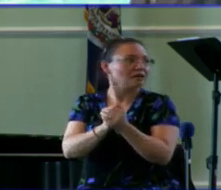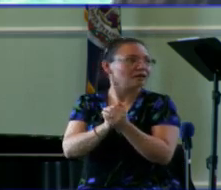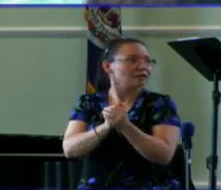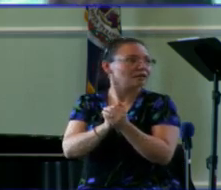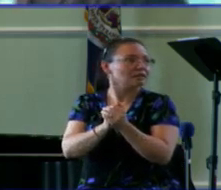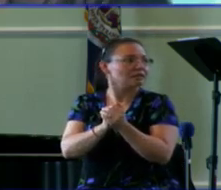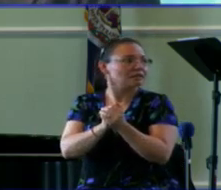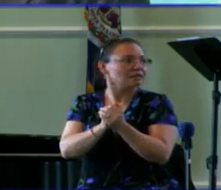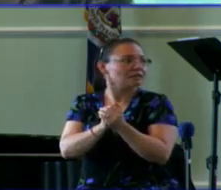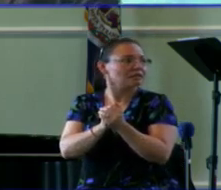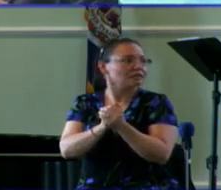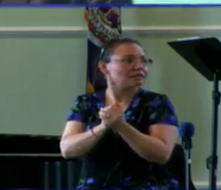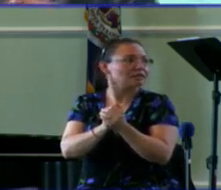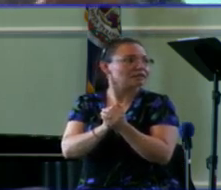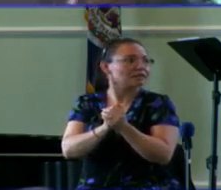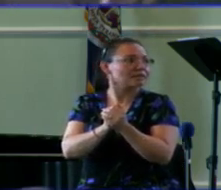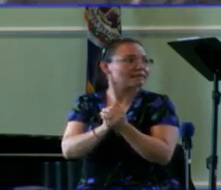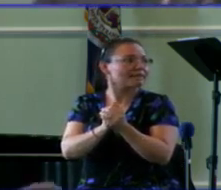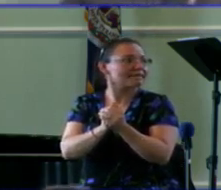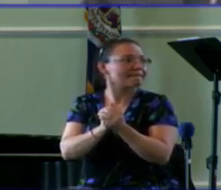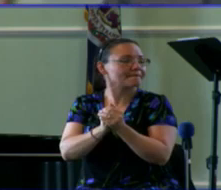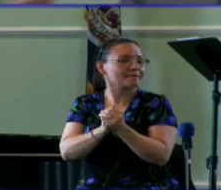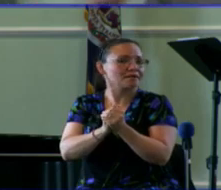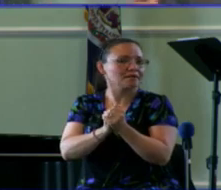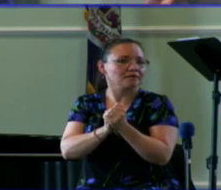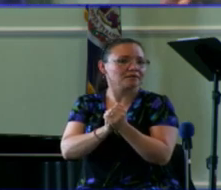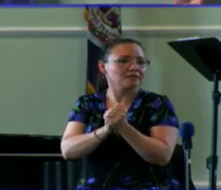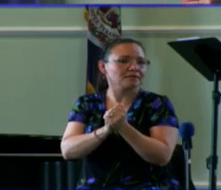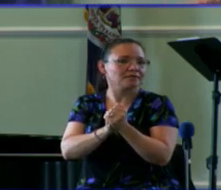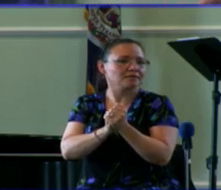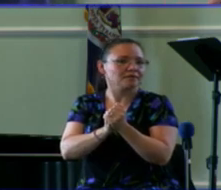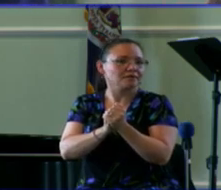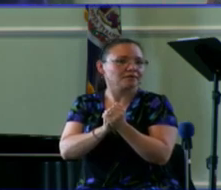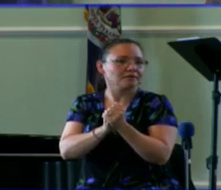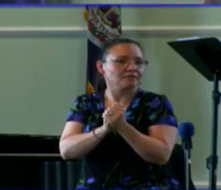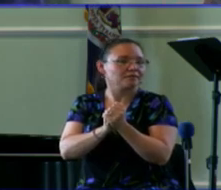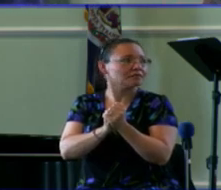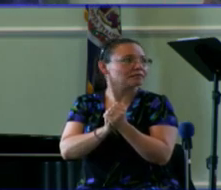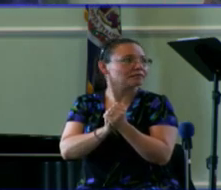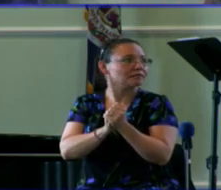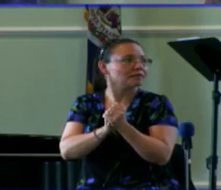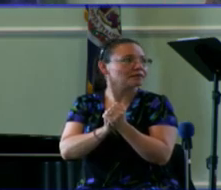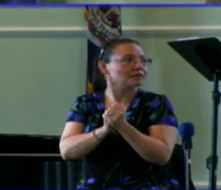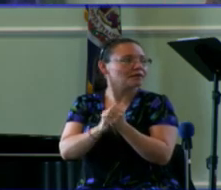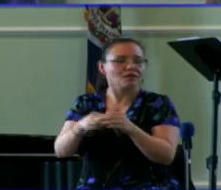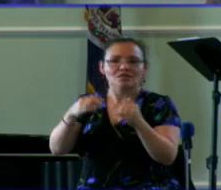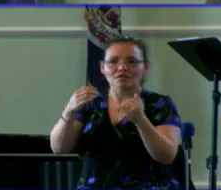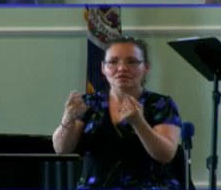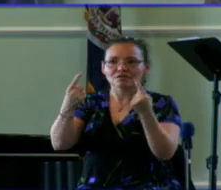says, forsake not the assembling of yourselves together.